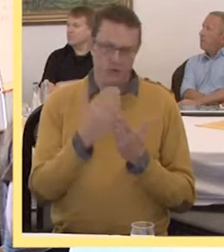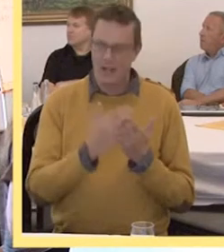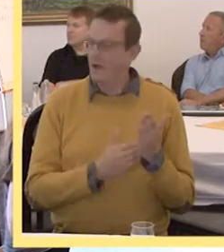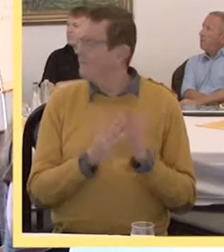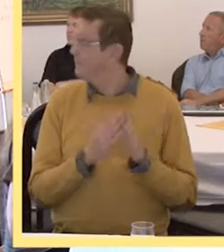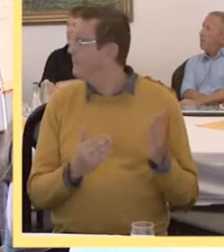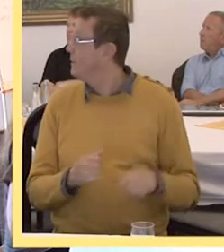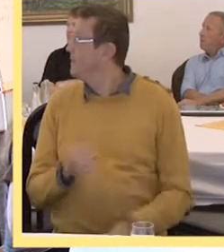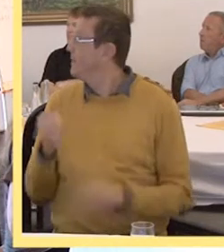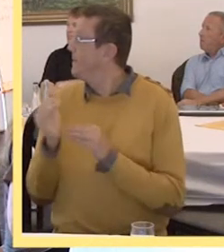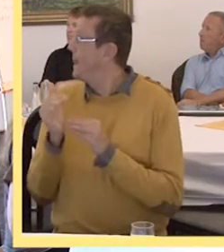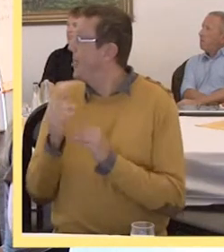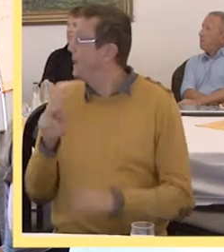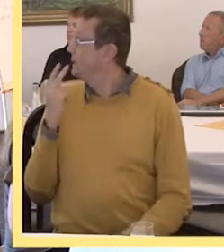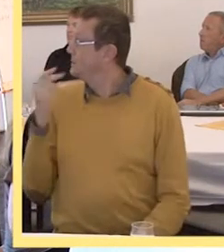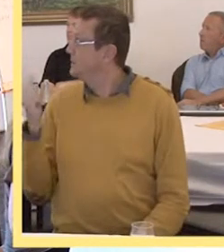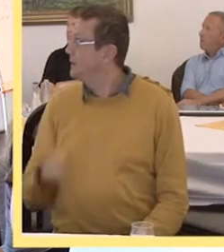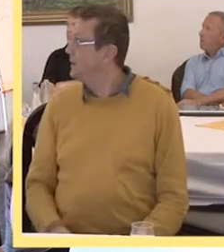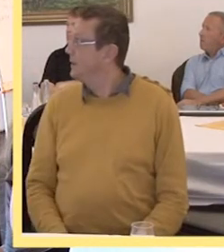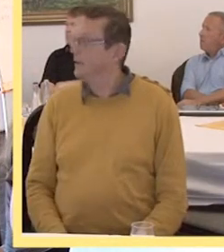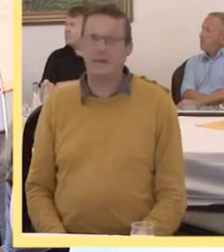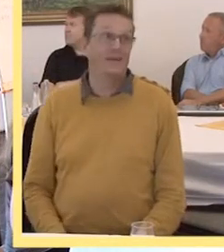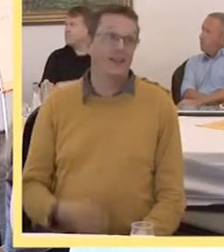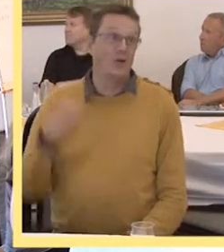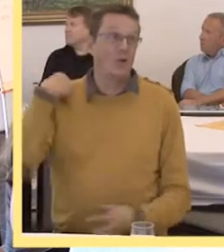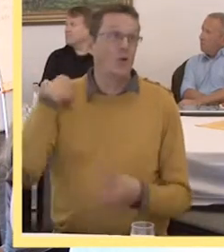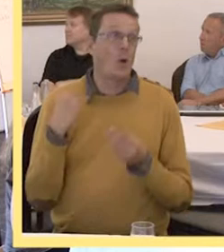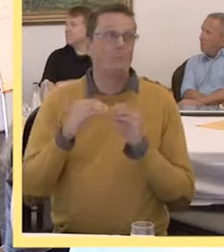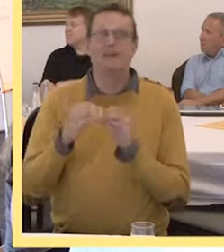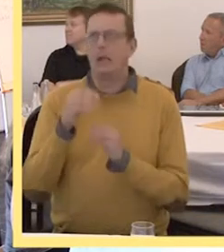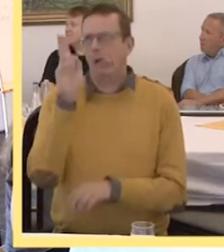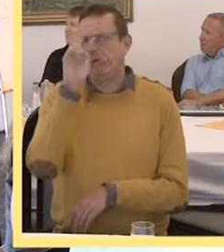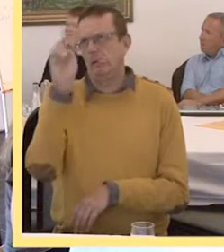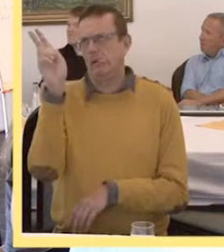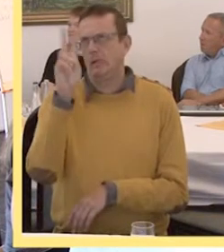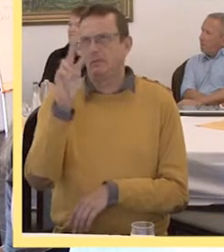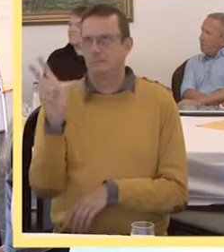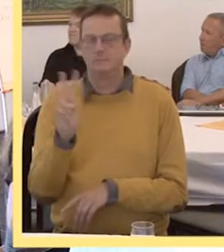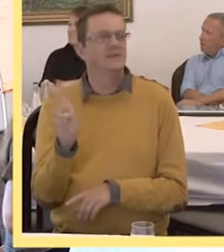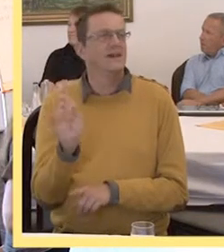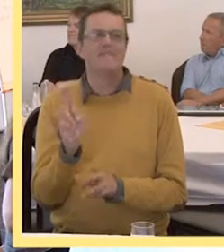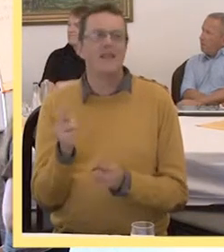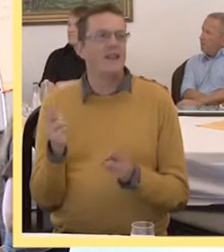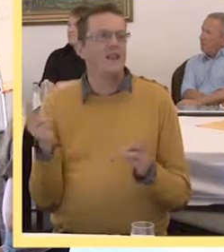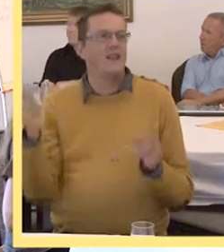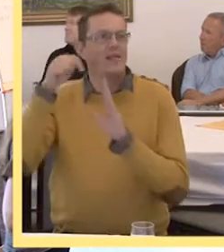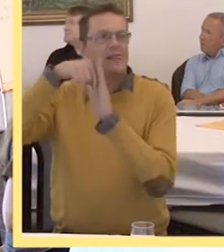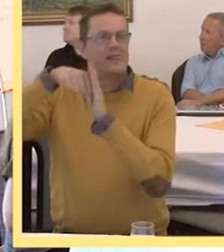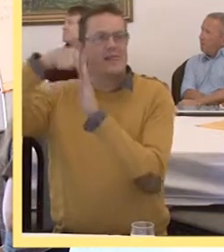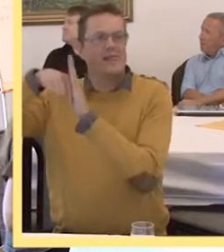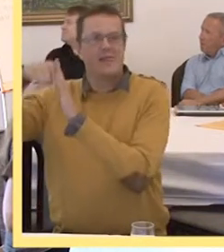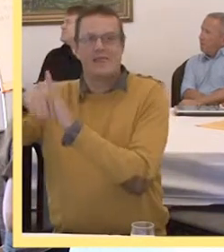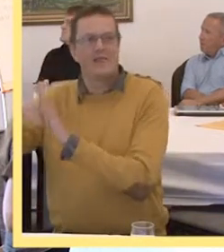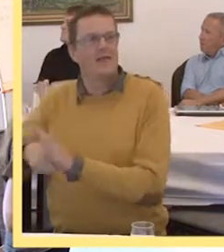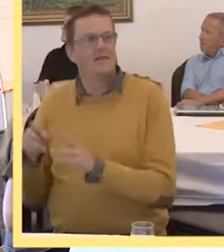I have a picture here that looks quite complicated, and I won't go in there step